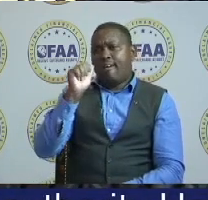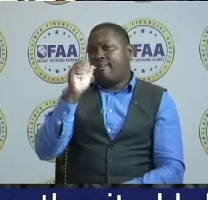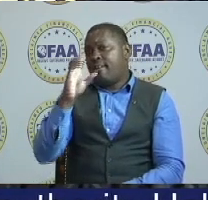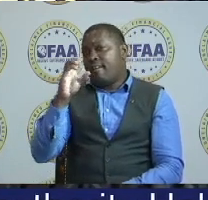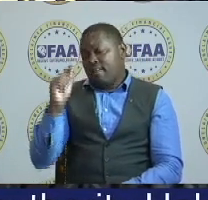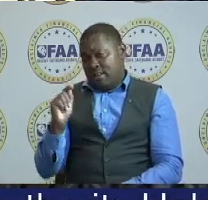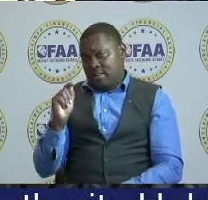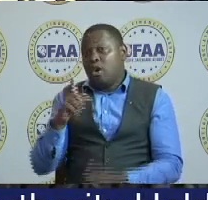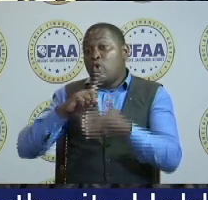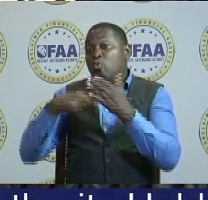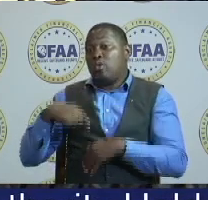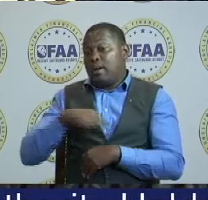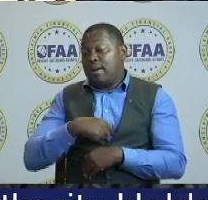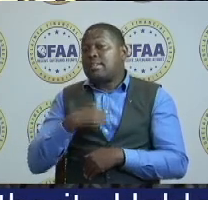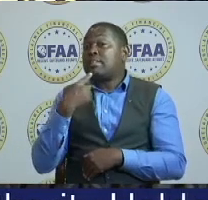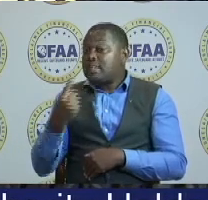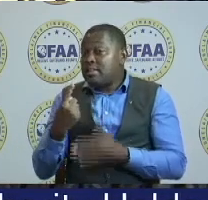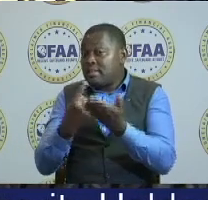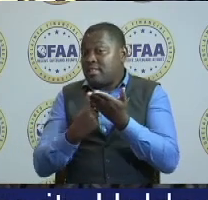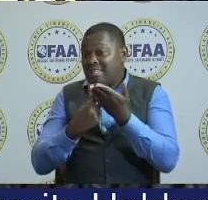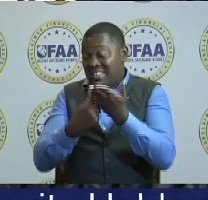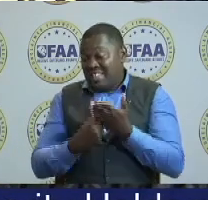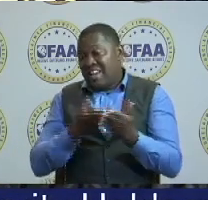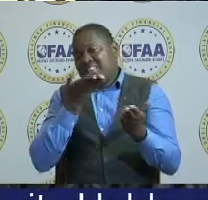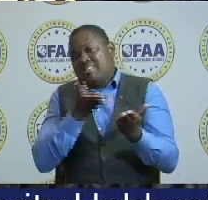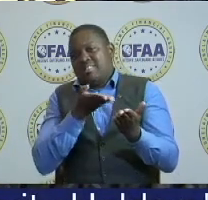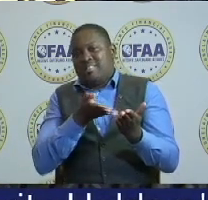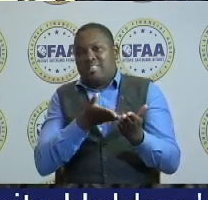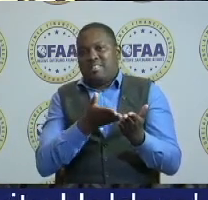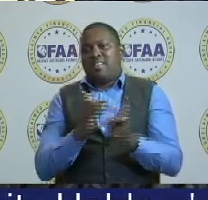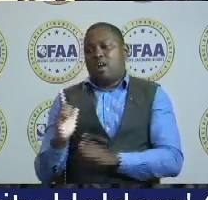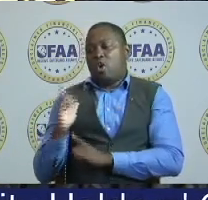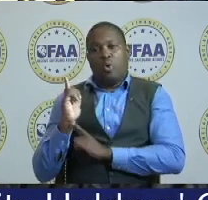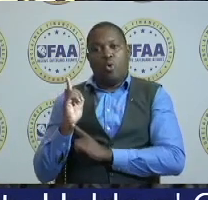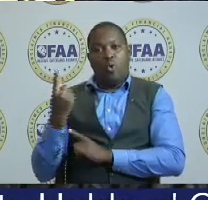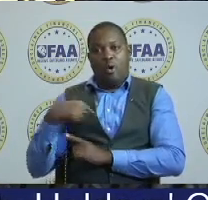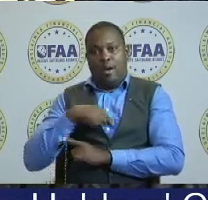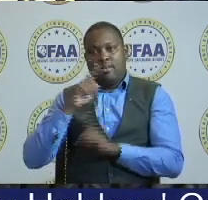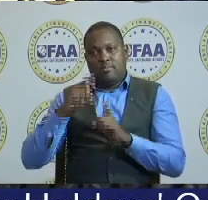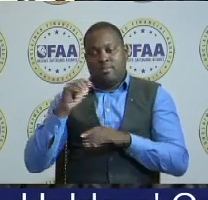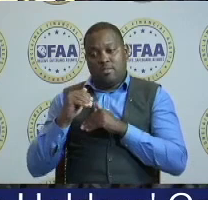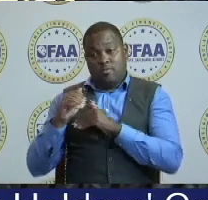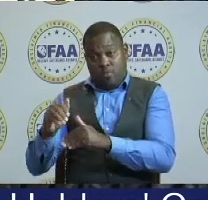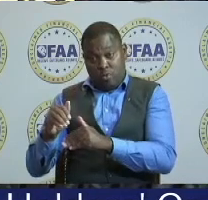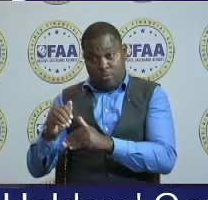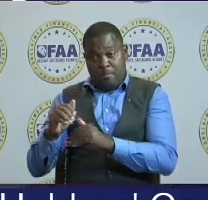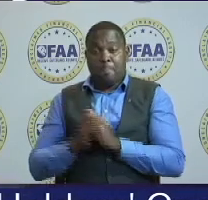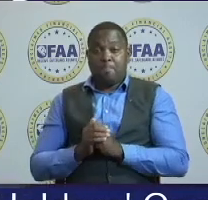say and discuss is anchored on the legislation or the piece of law that formed us. So Section